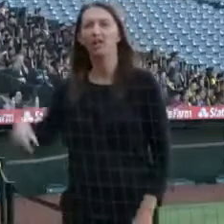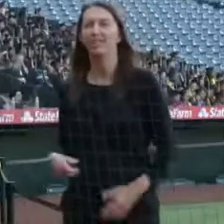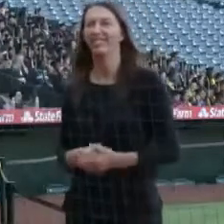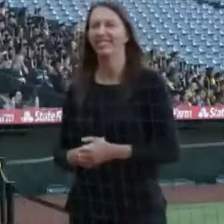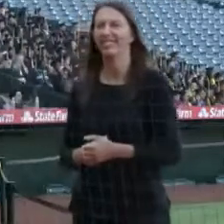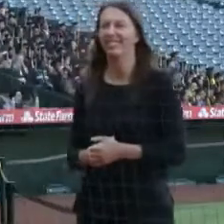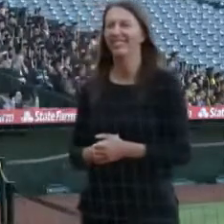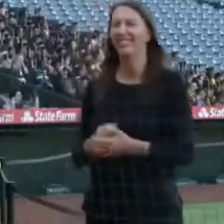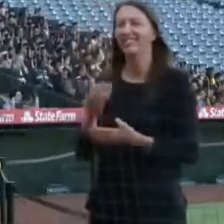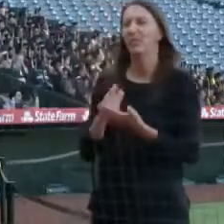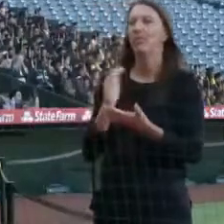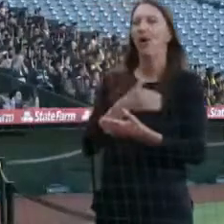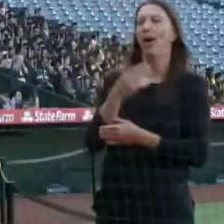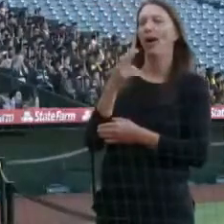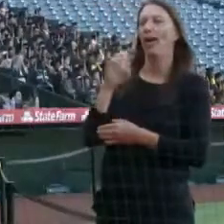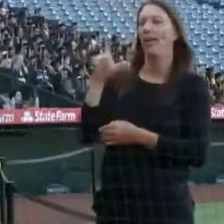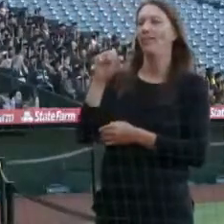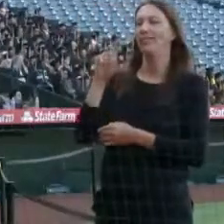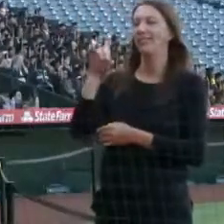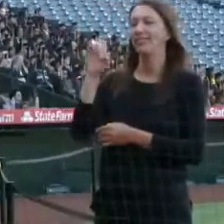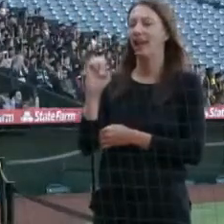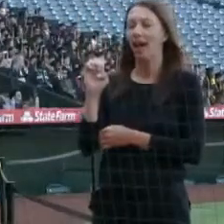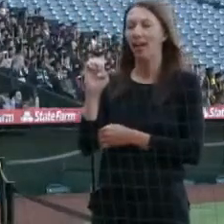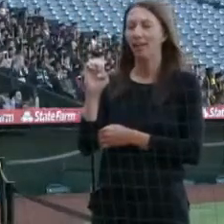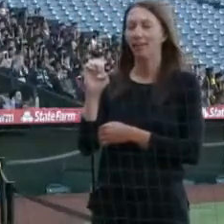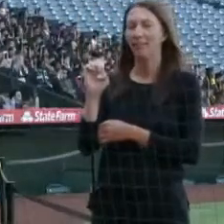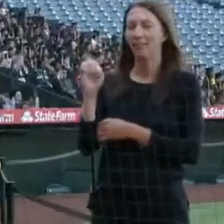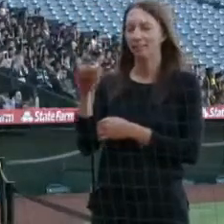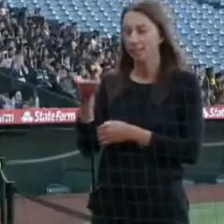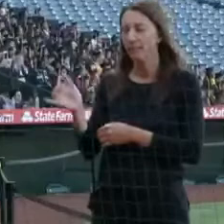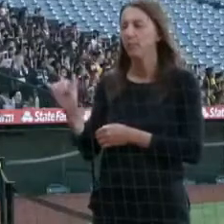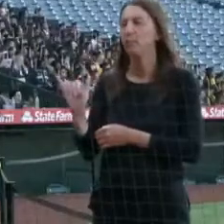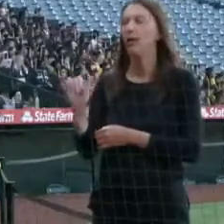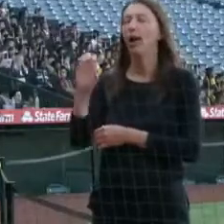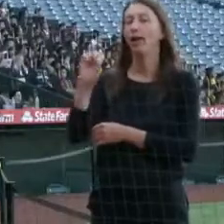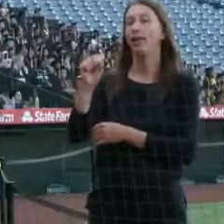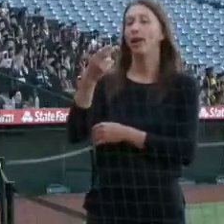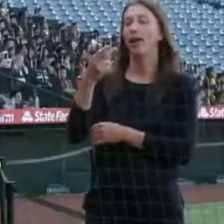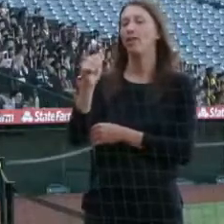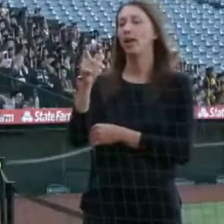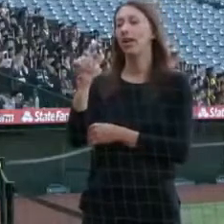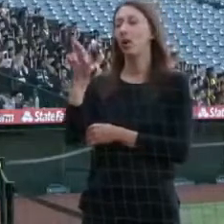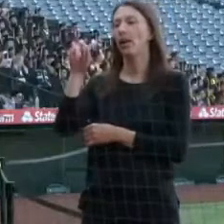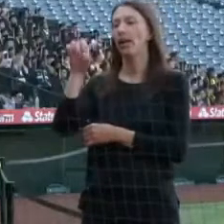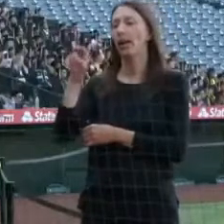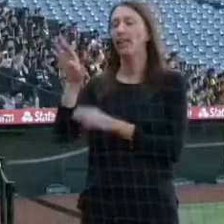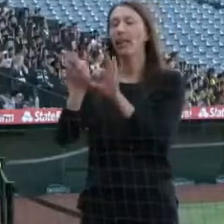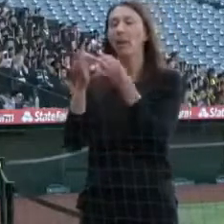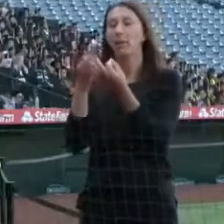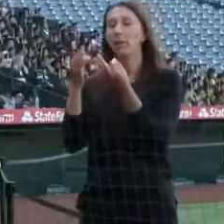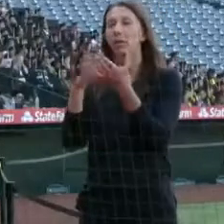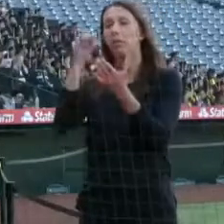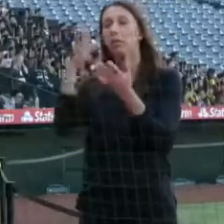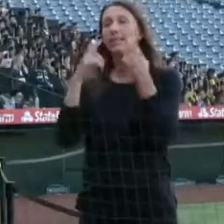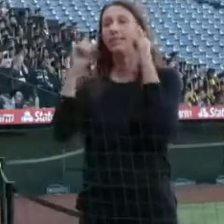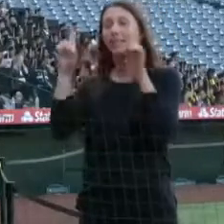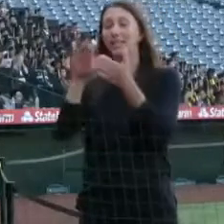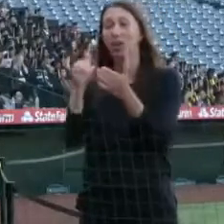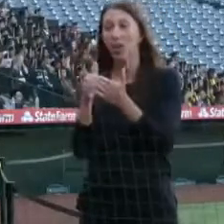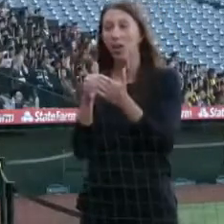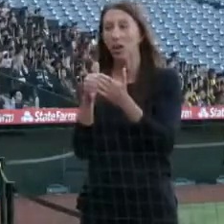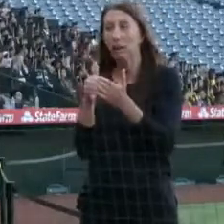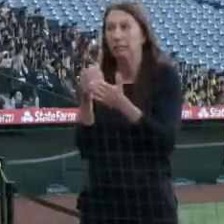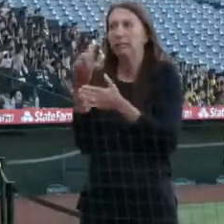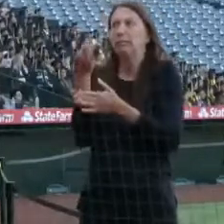housing. The Shakarian Family Student Success Center was completed just as some of you were